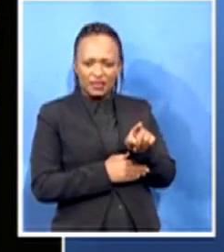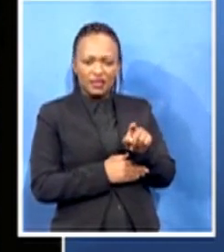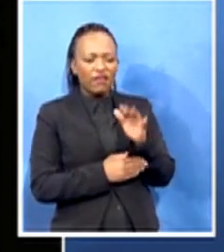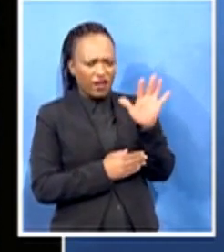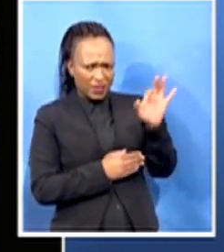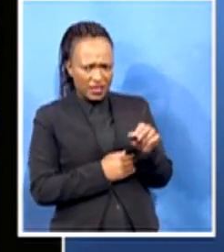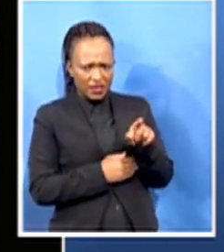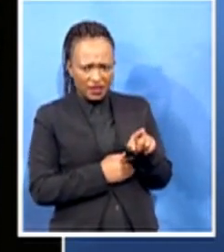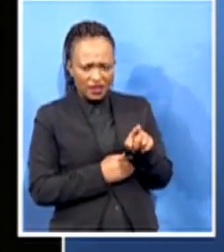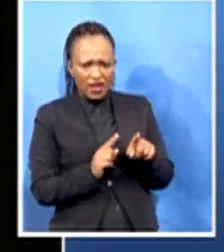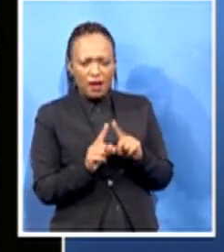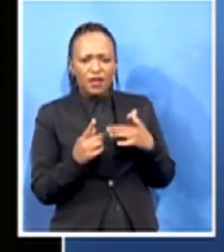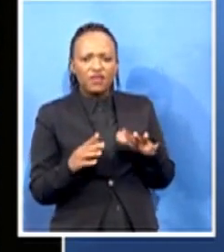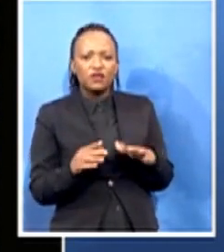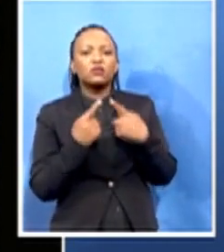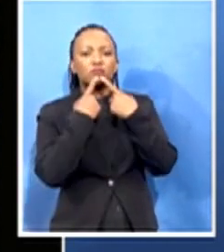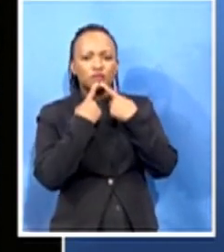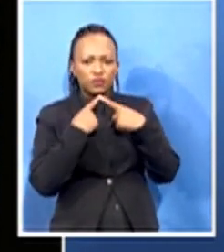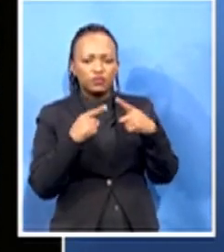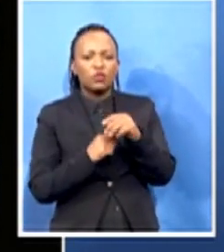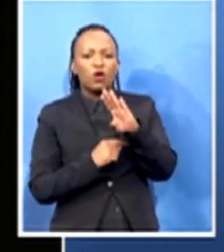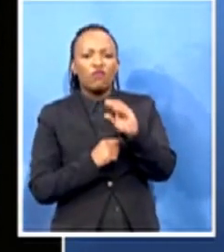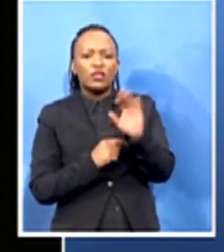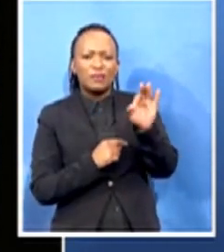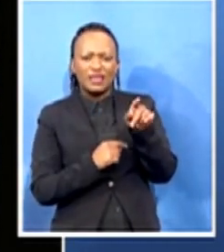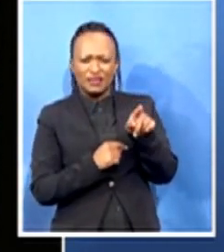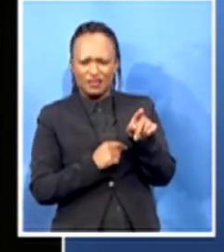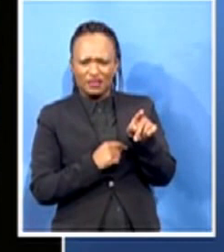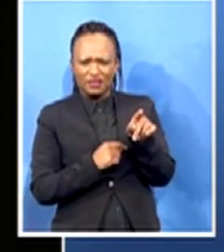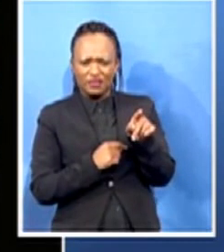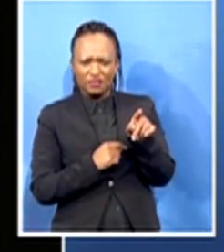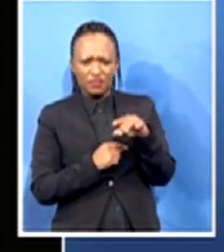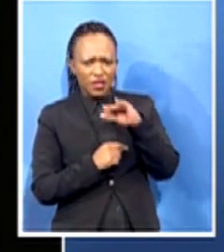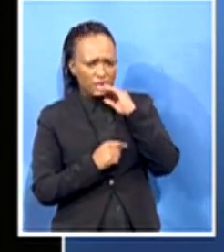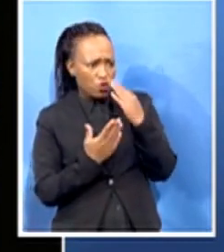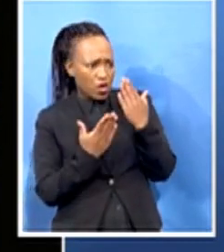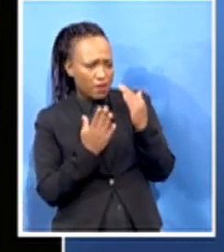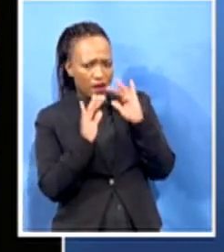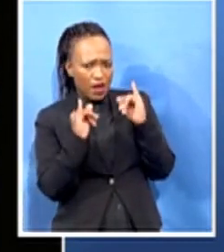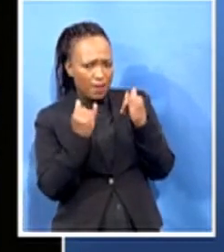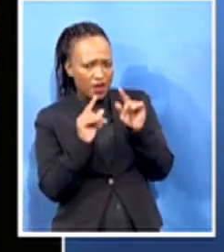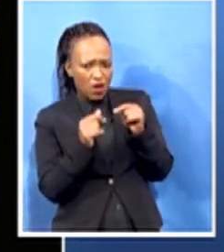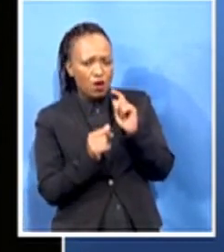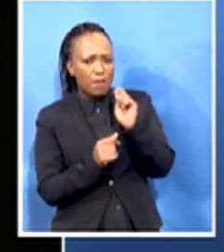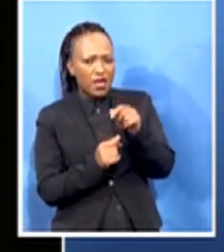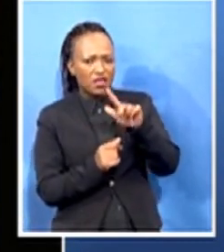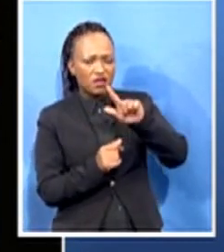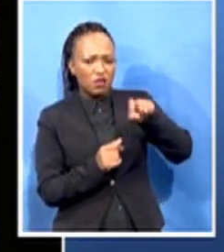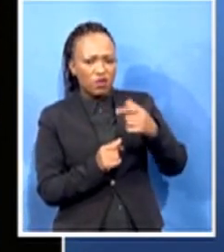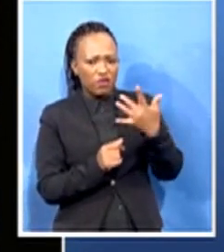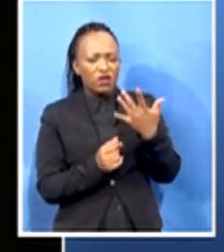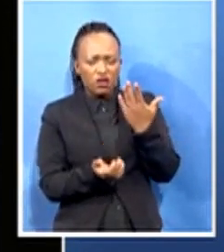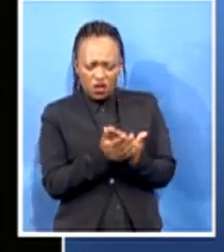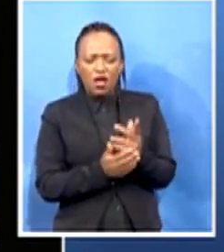of 40%. Now, do you expect that that company can pay 7.5? That company can pay 7.5. Their finances are not